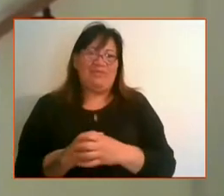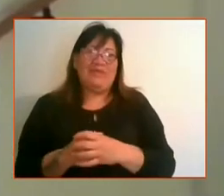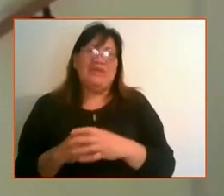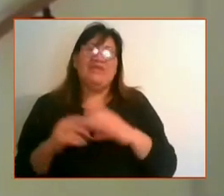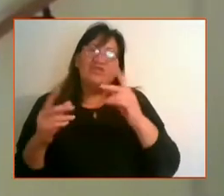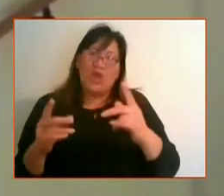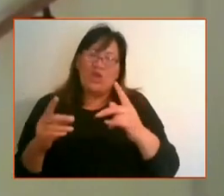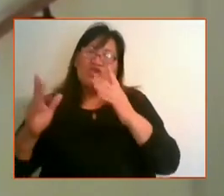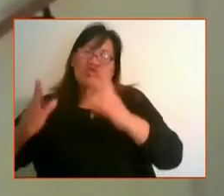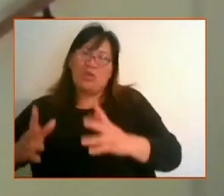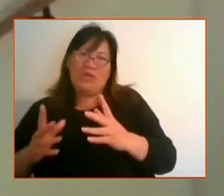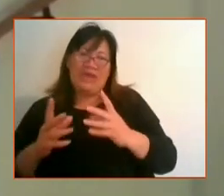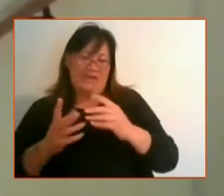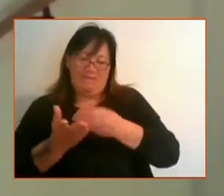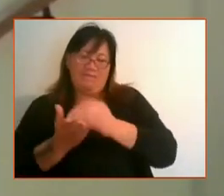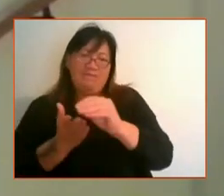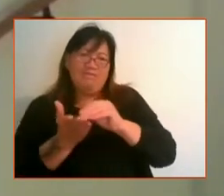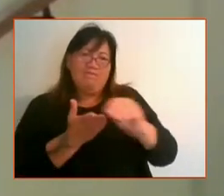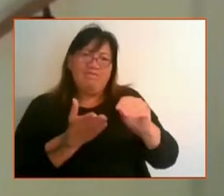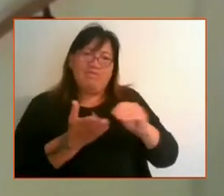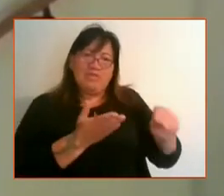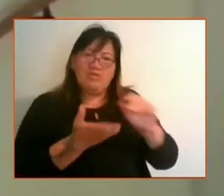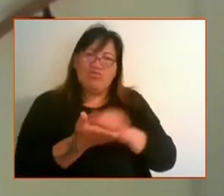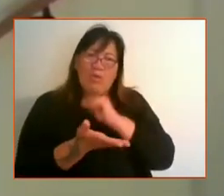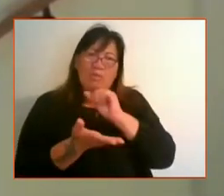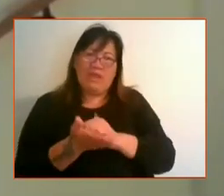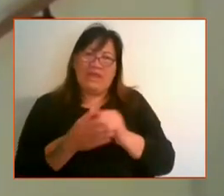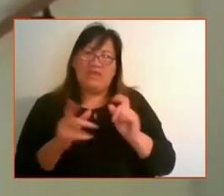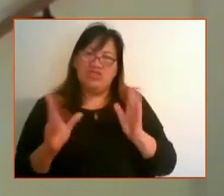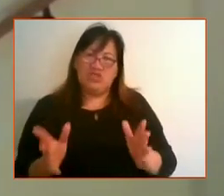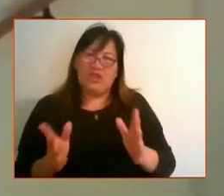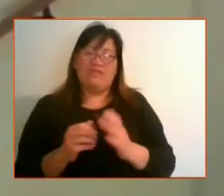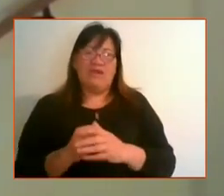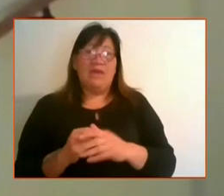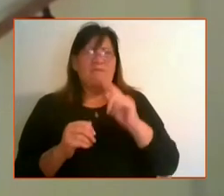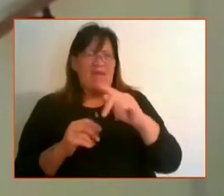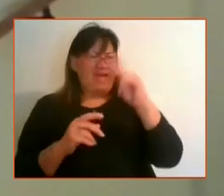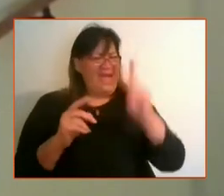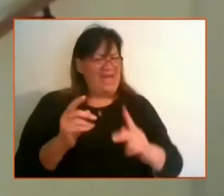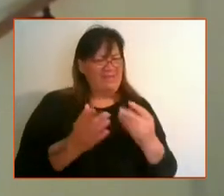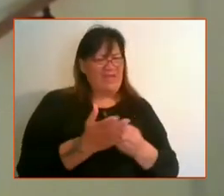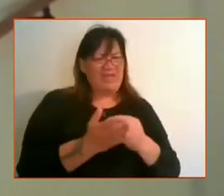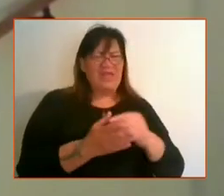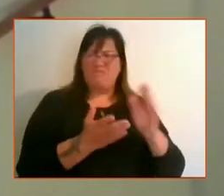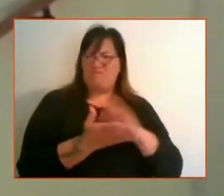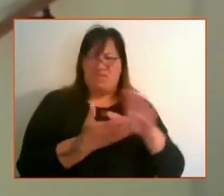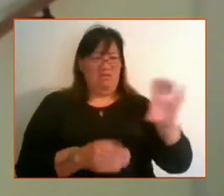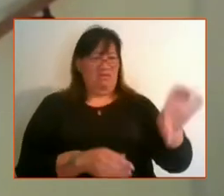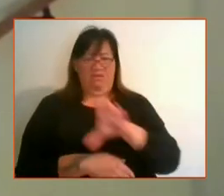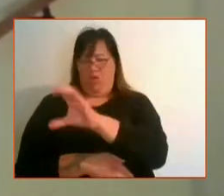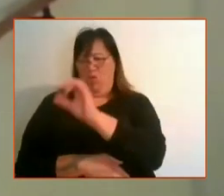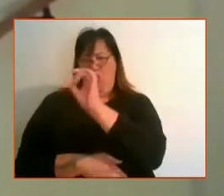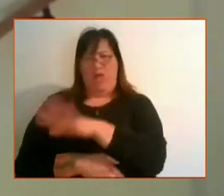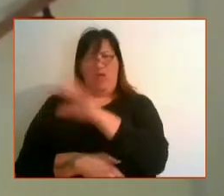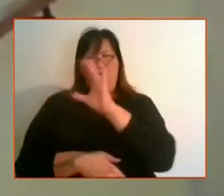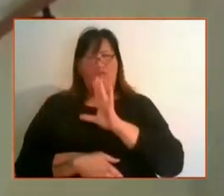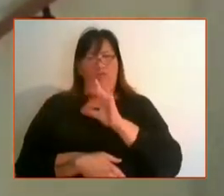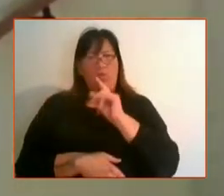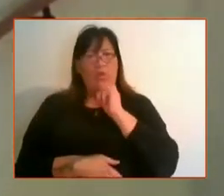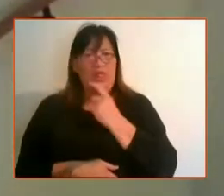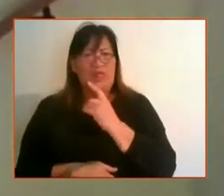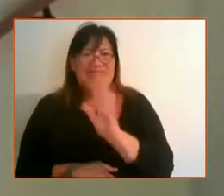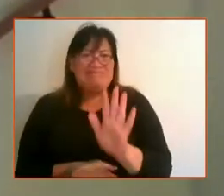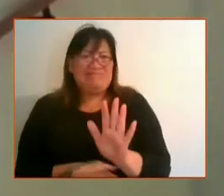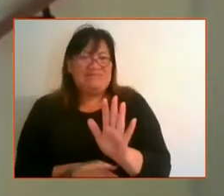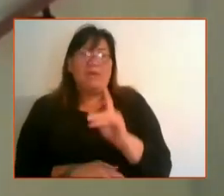it be distributed? Does this set a new benchmark for arts funding or is it just a rainy day and one-off spend? Either way, where is